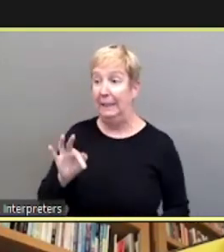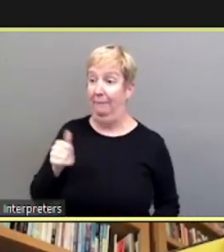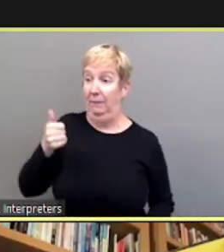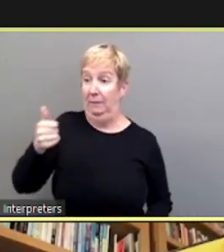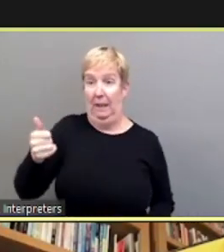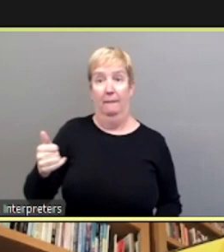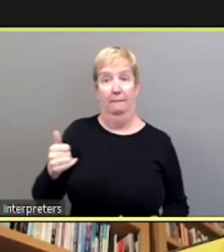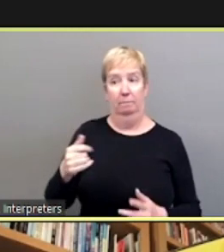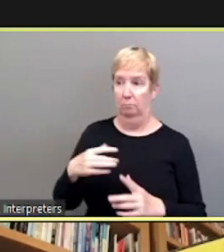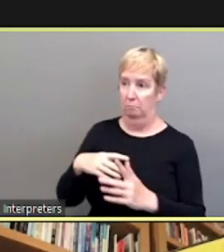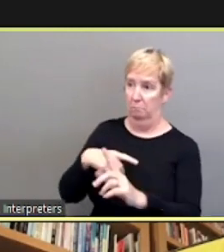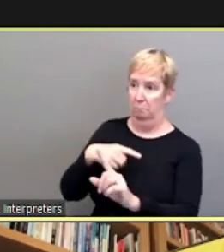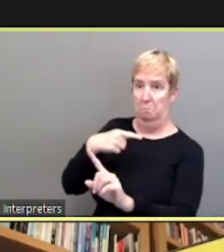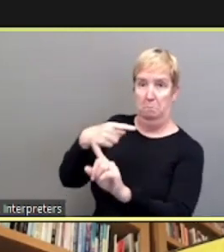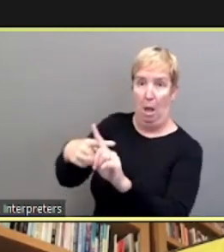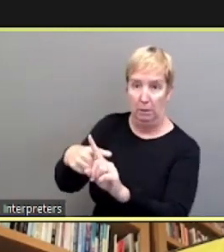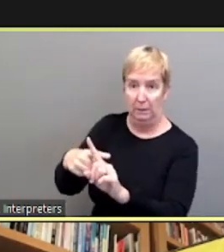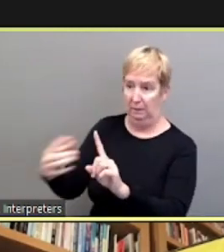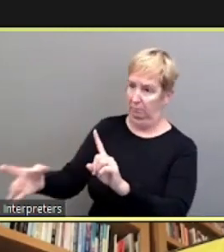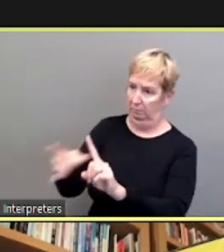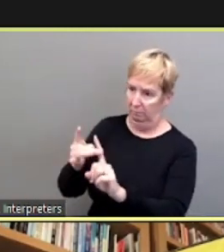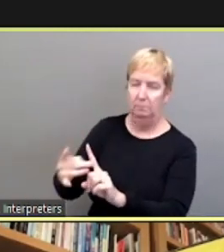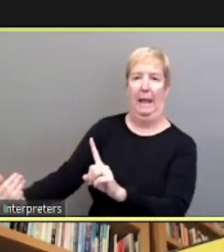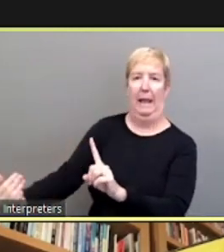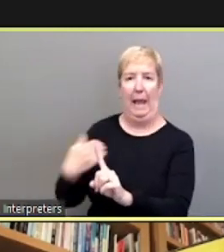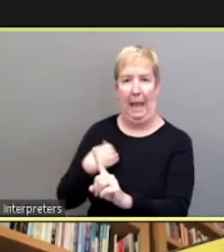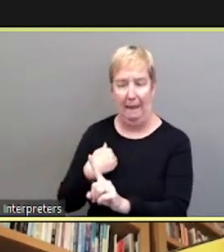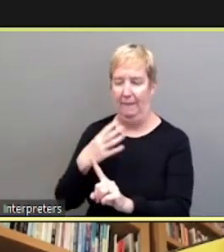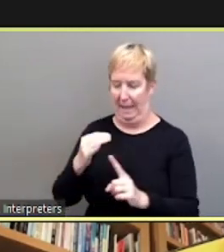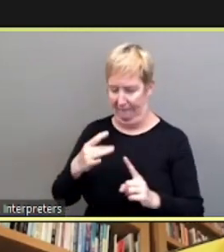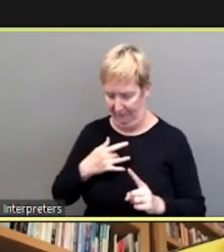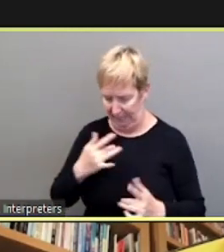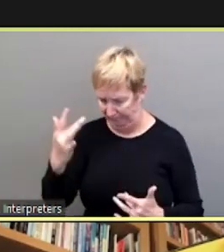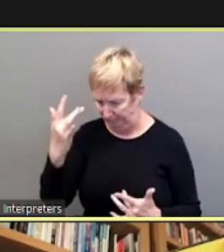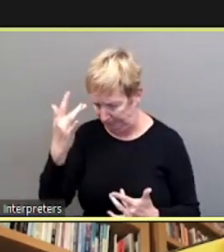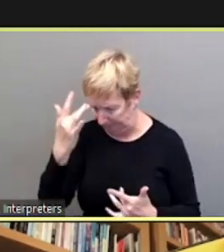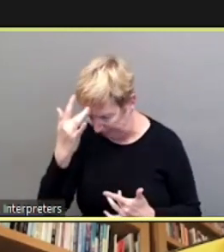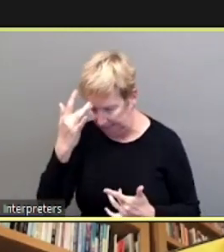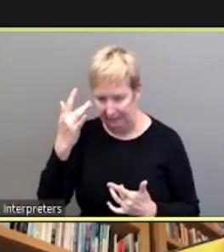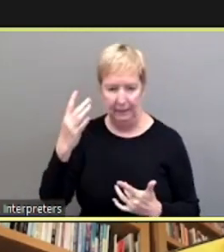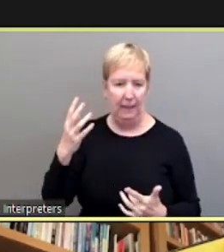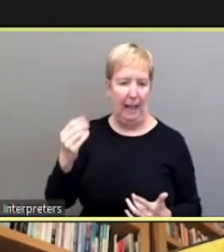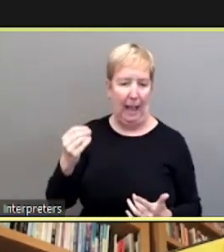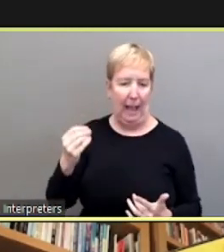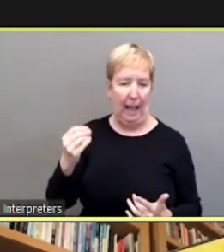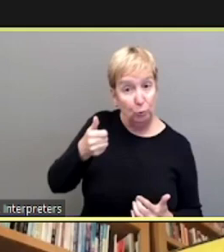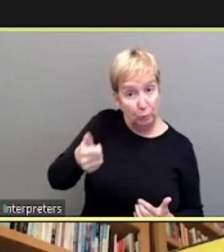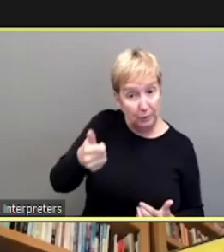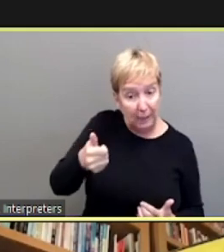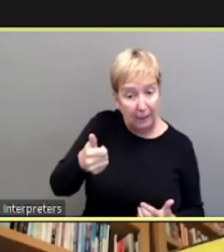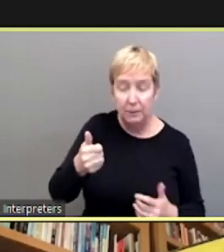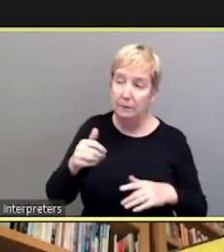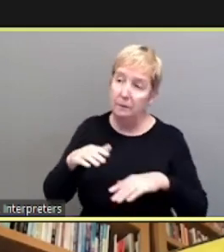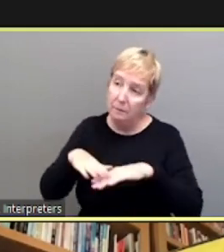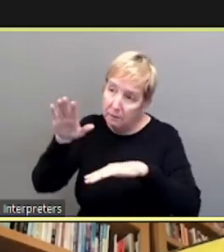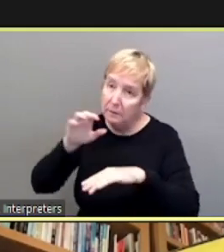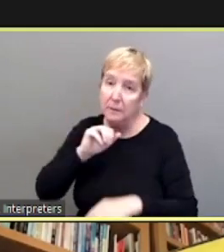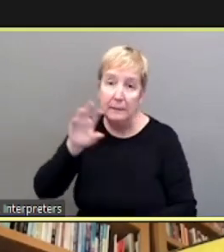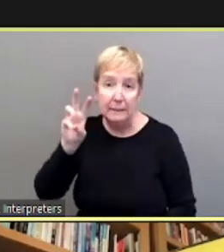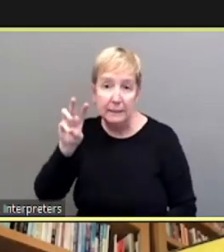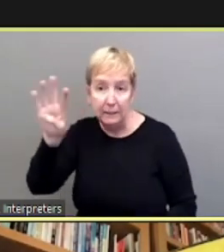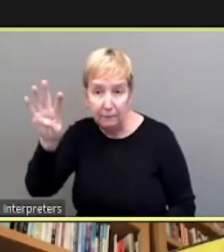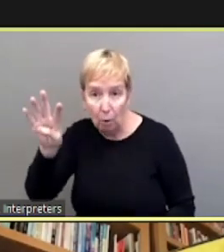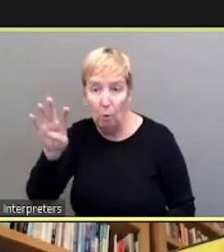COVID-19 test that's positive and you have symptoms, and you're either greater than 64 years